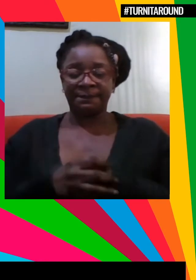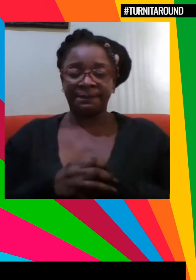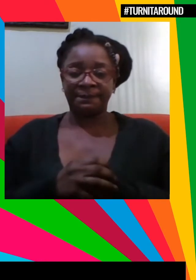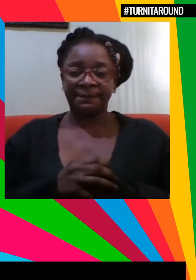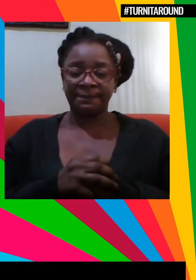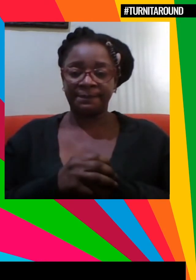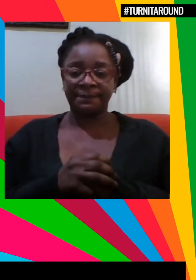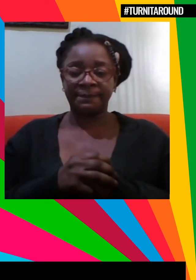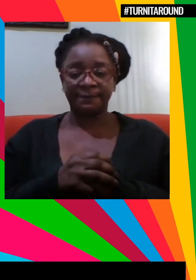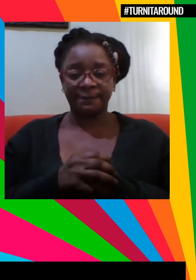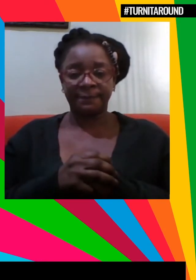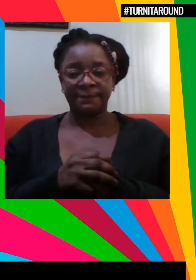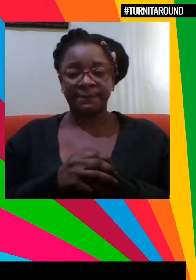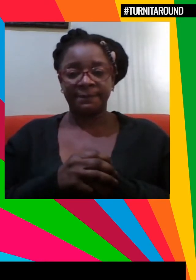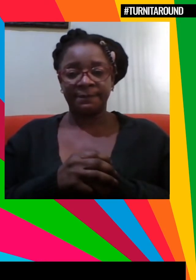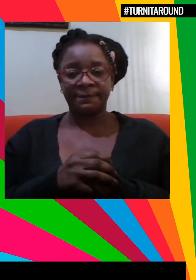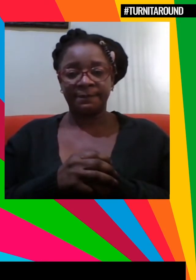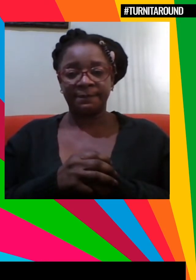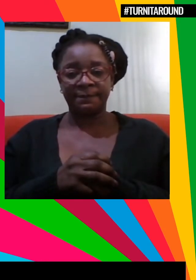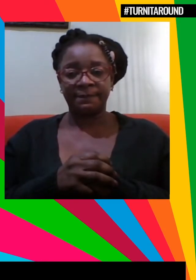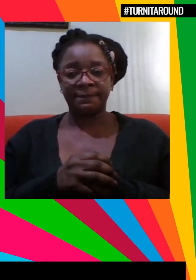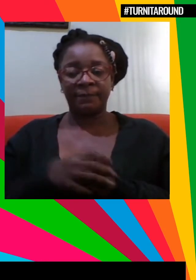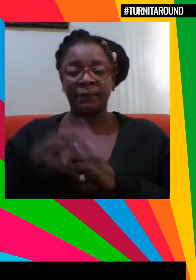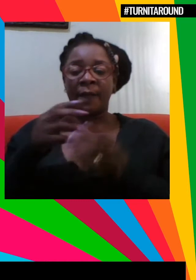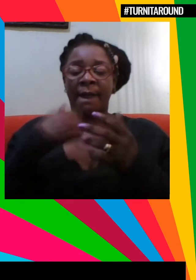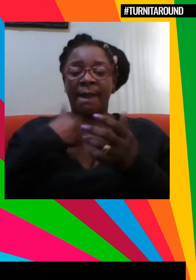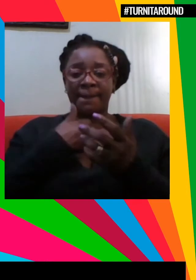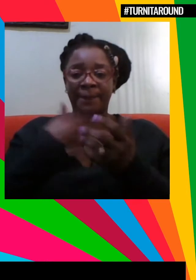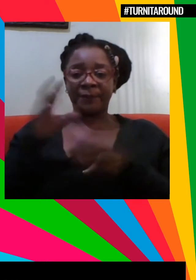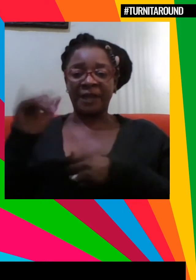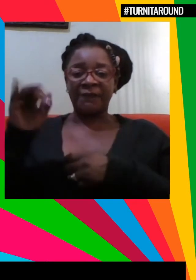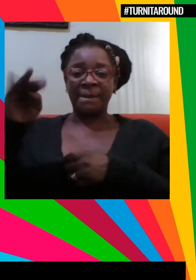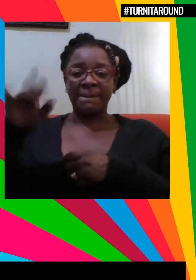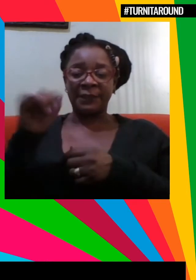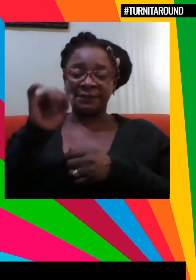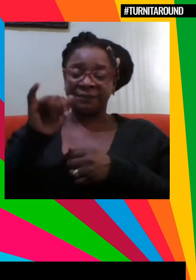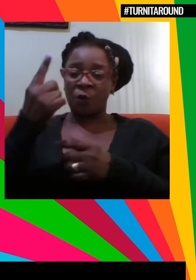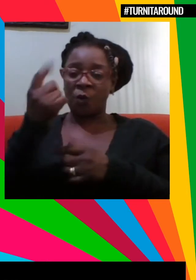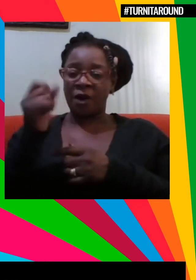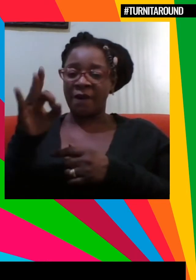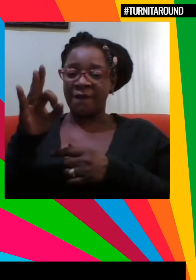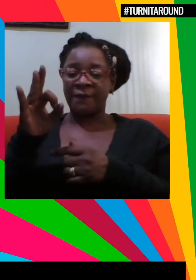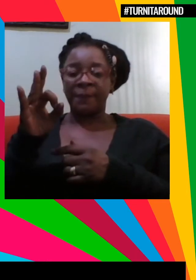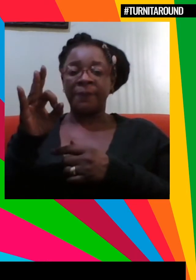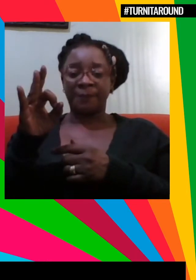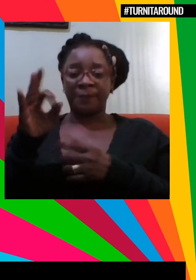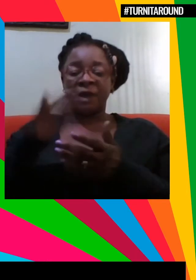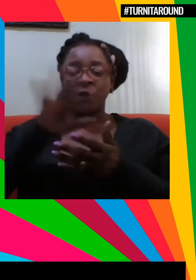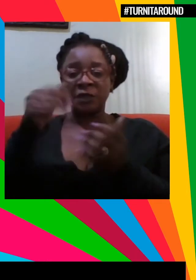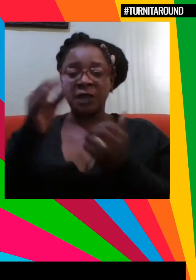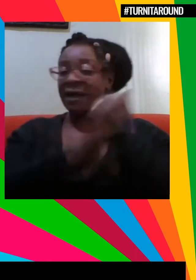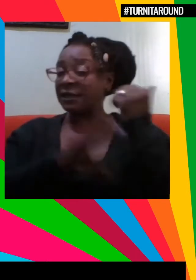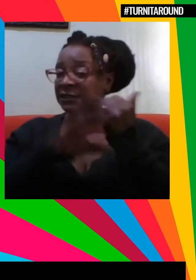the environment and, you know, Haiti is one of the poorest country in, you know,